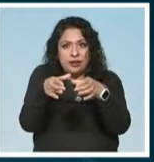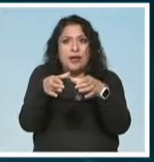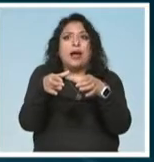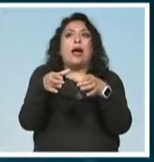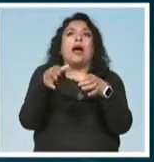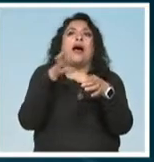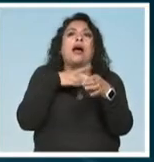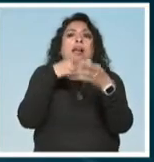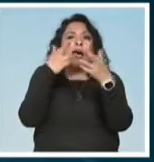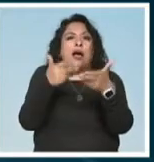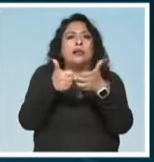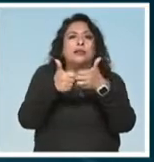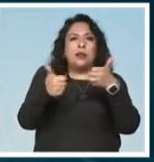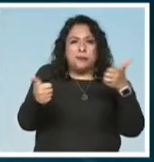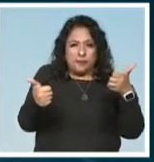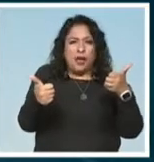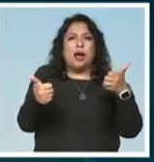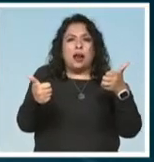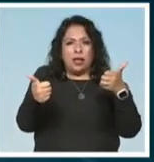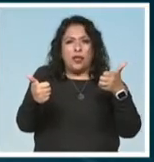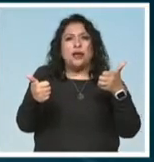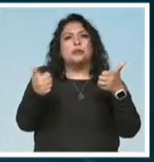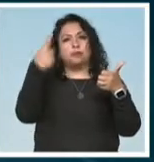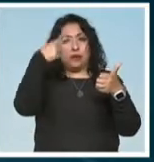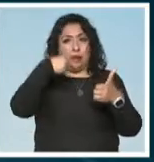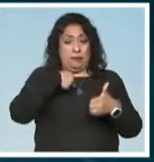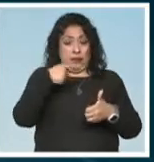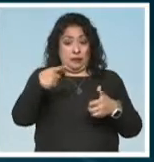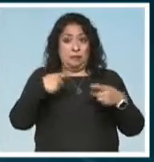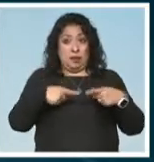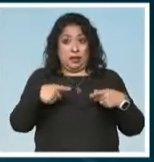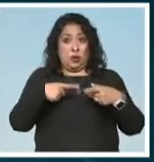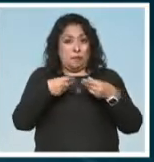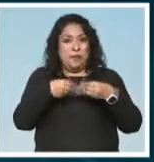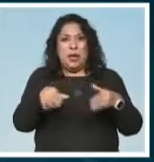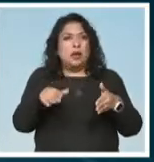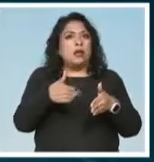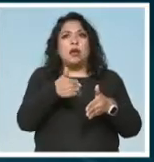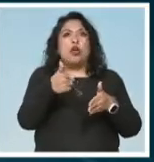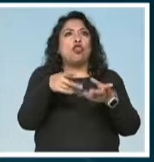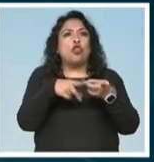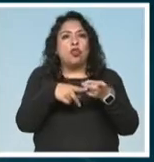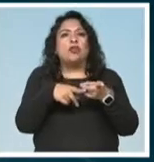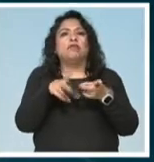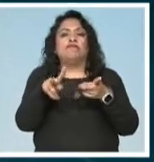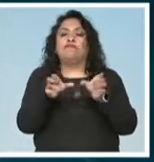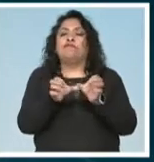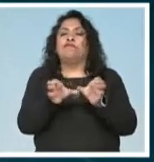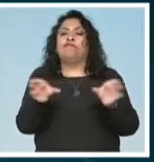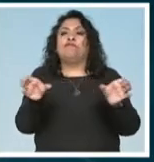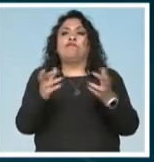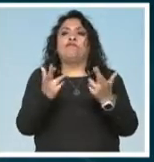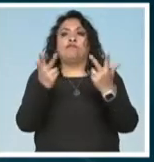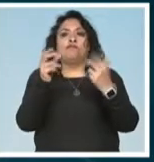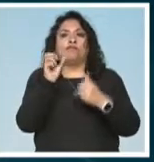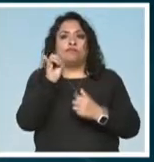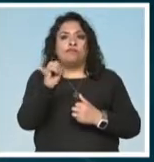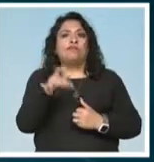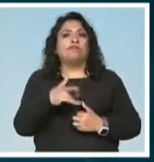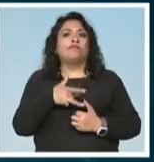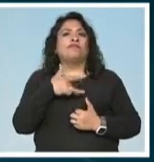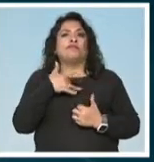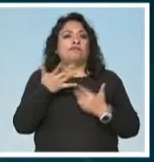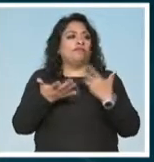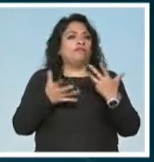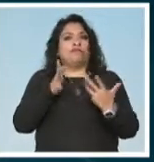are divided, they lost the way. For me, these people that lost the way and are really divided and broken and feel helpless are the